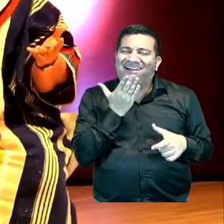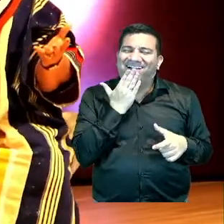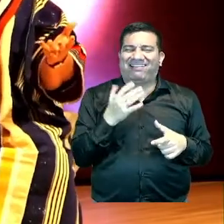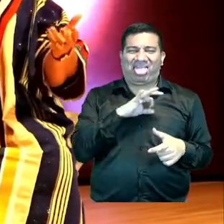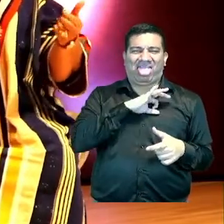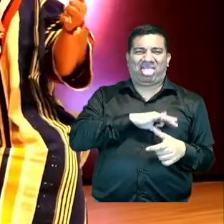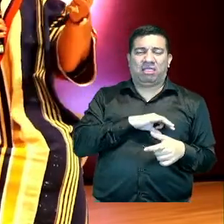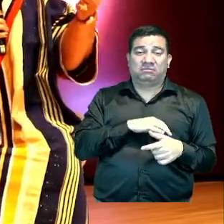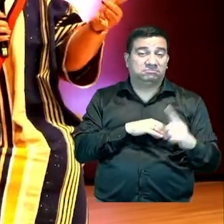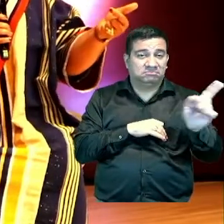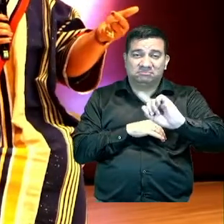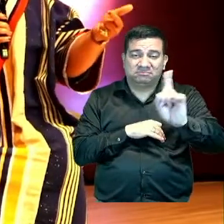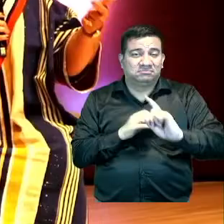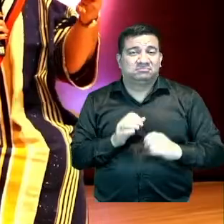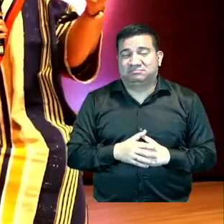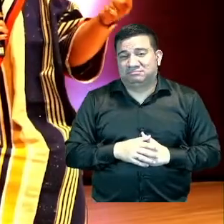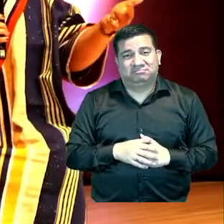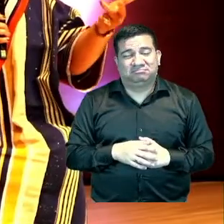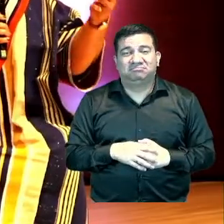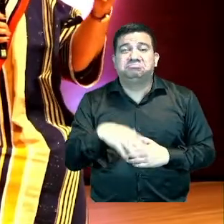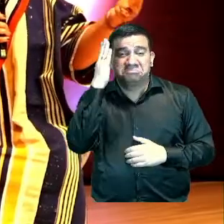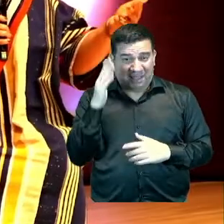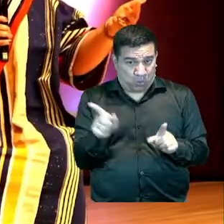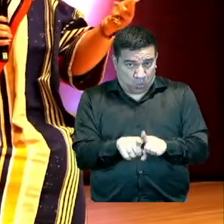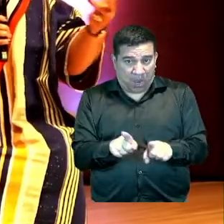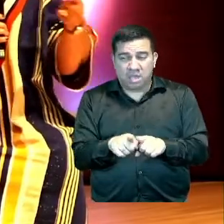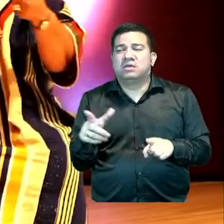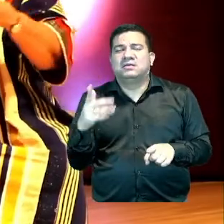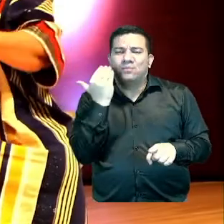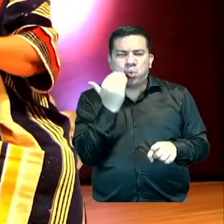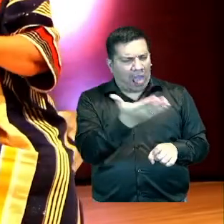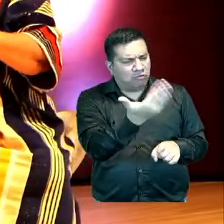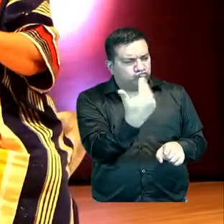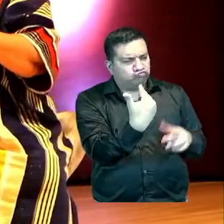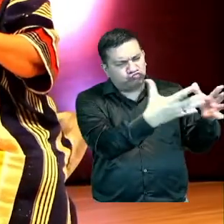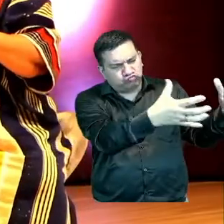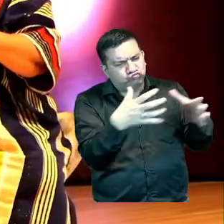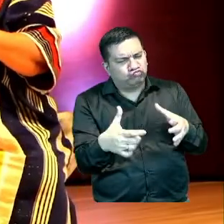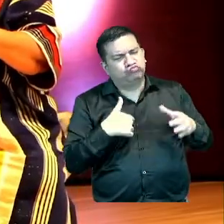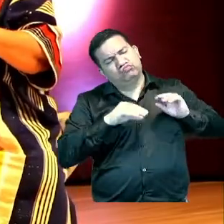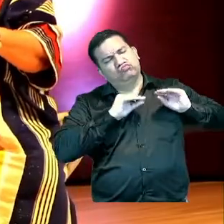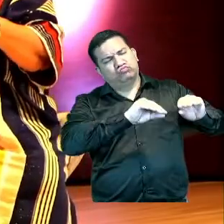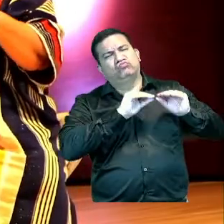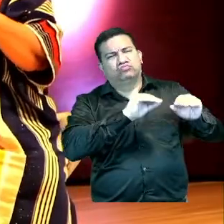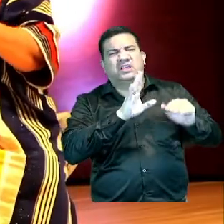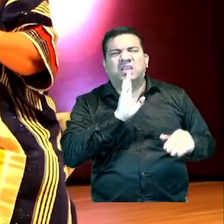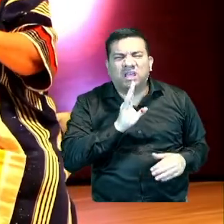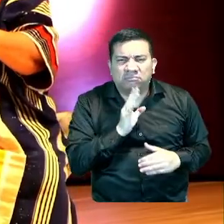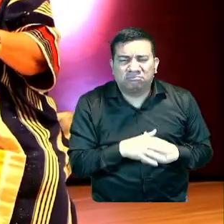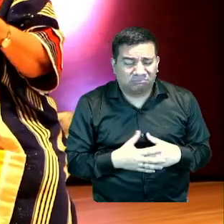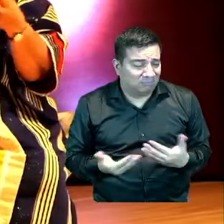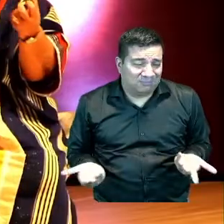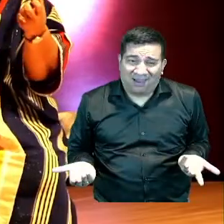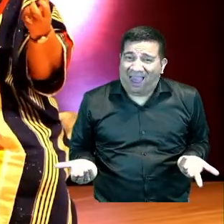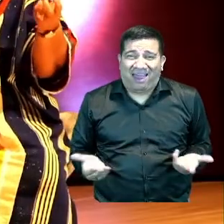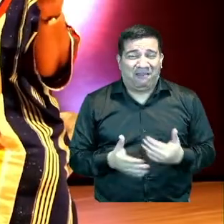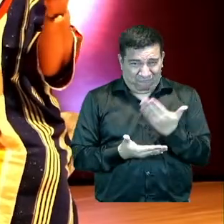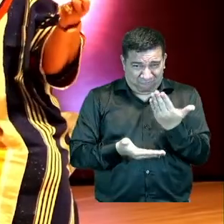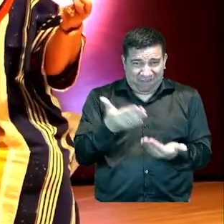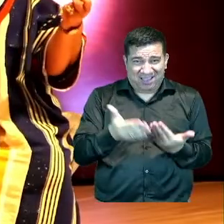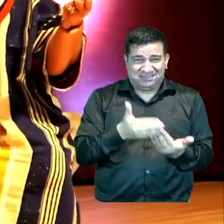descent education, leadership, peace. Franca here is an example of a woman